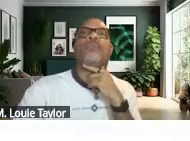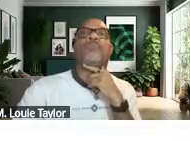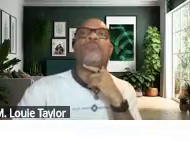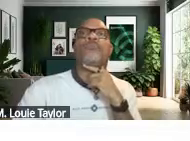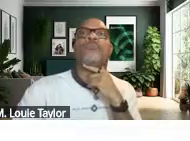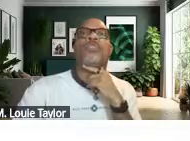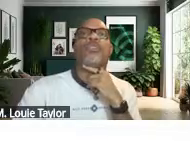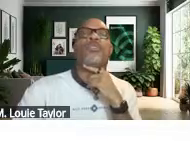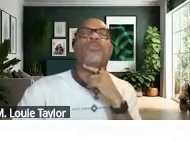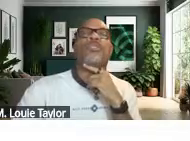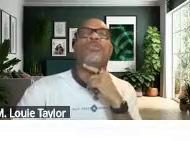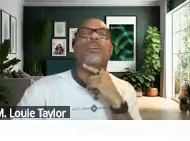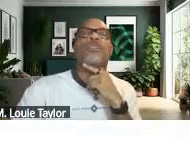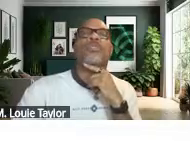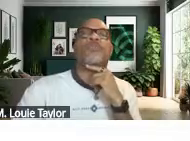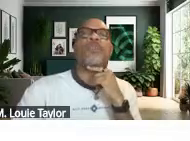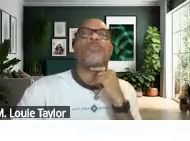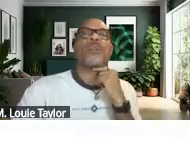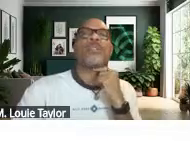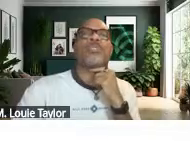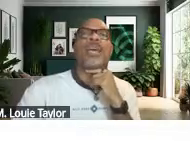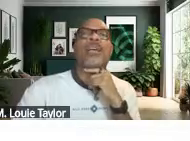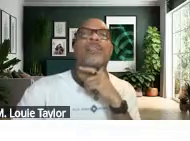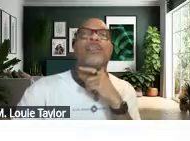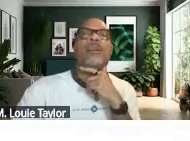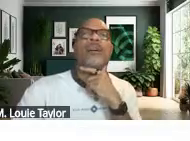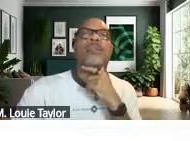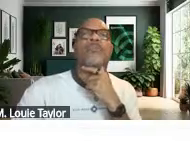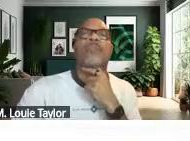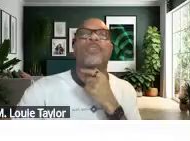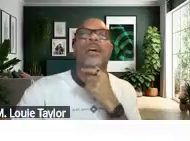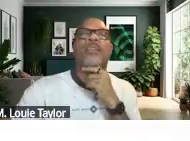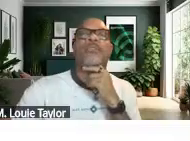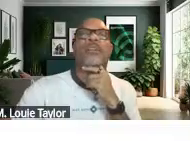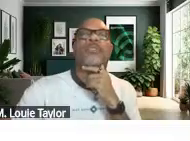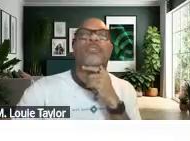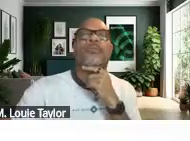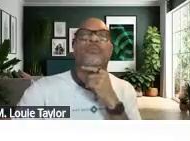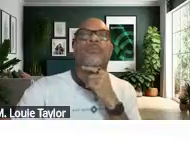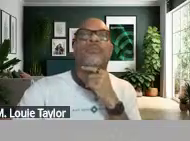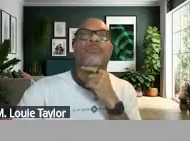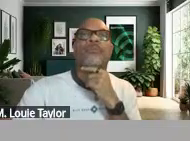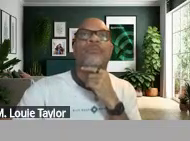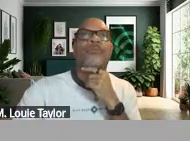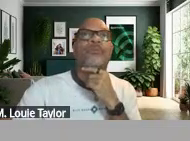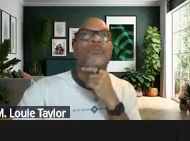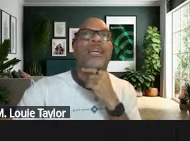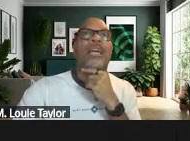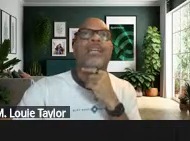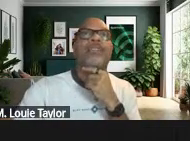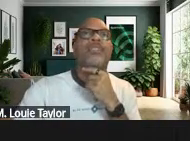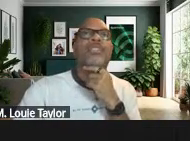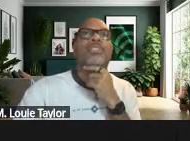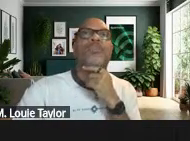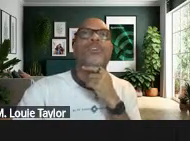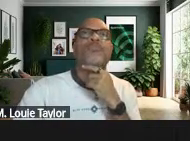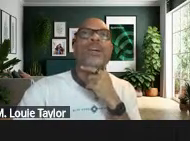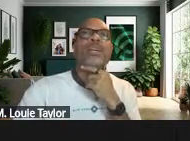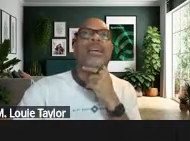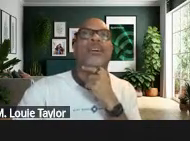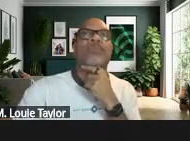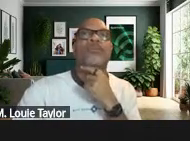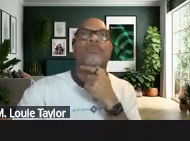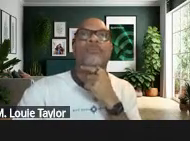Then you go to number 2 here. This is prospect says yes. Awesome. I've got you covered. And this is where you